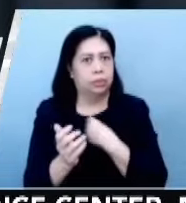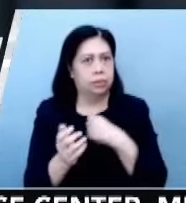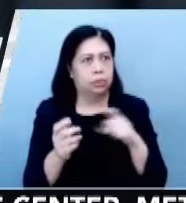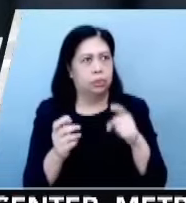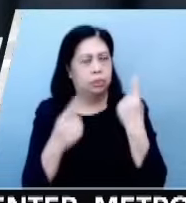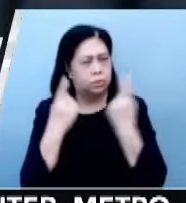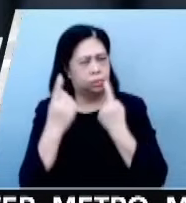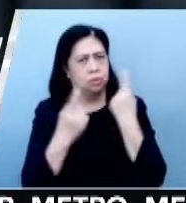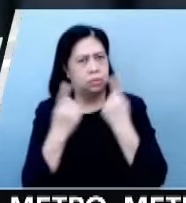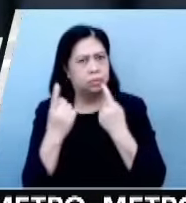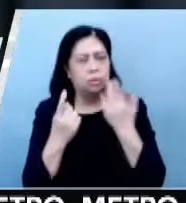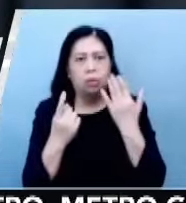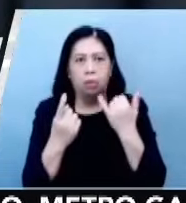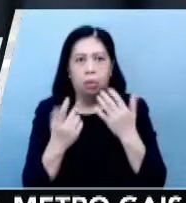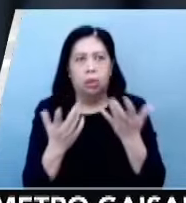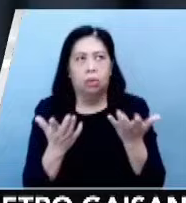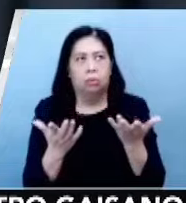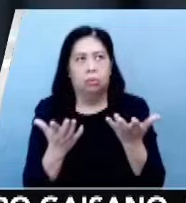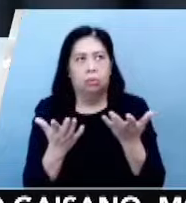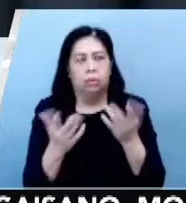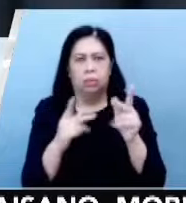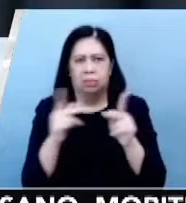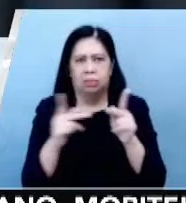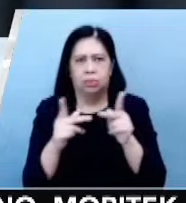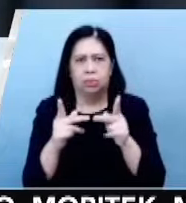parang ano pa rin, yung the People's Initiative